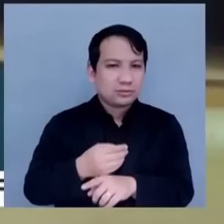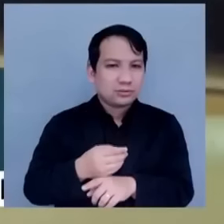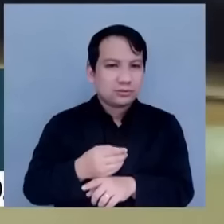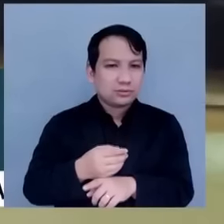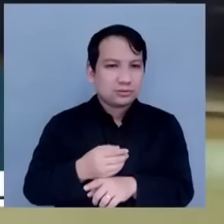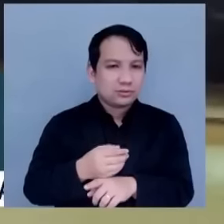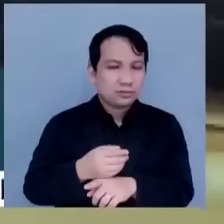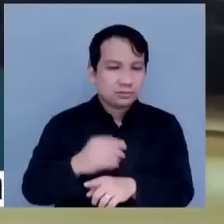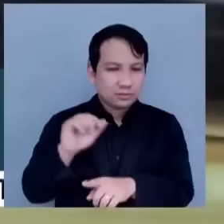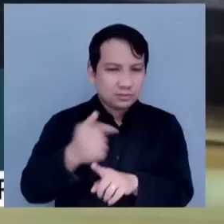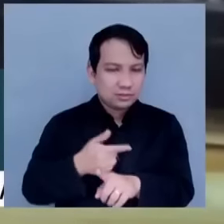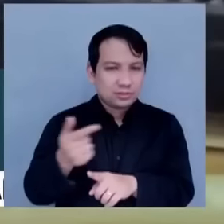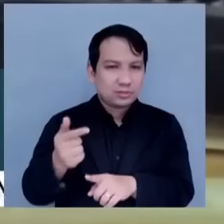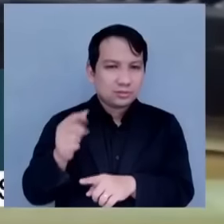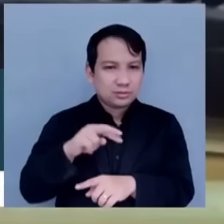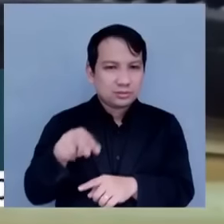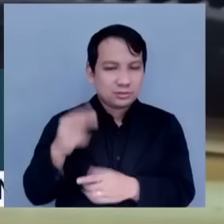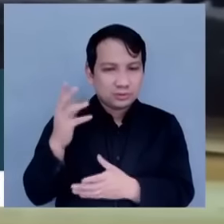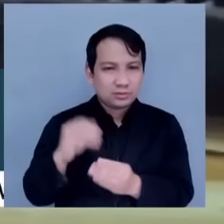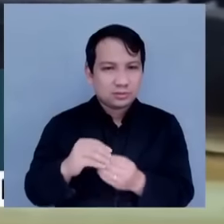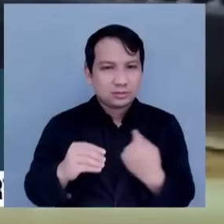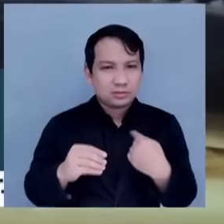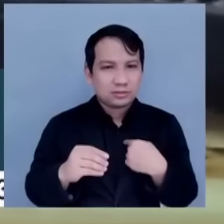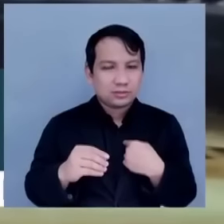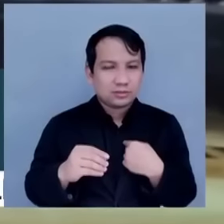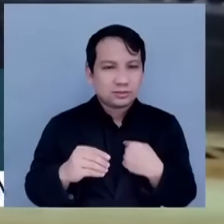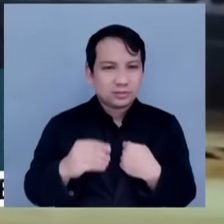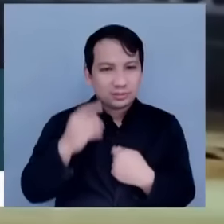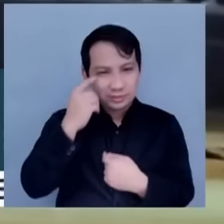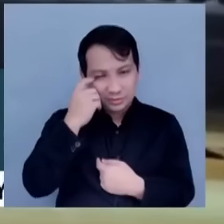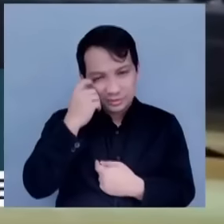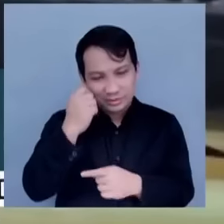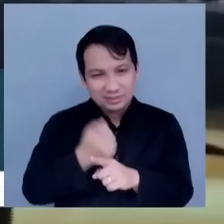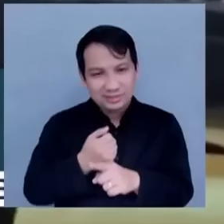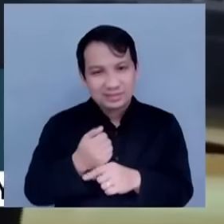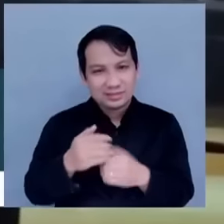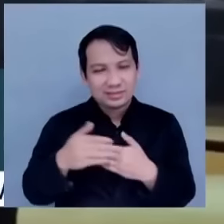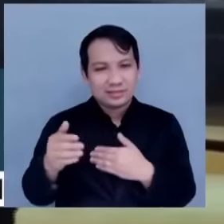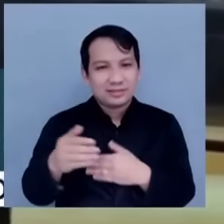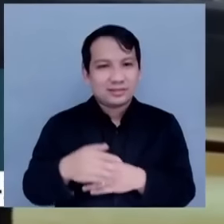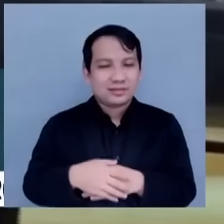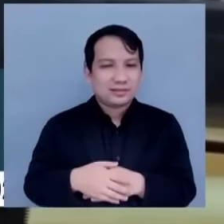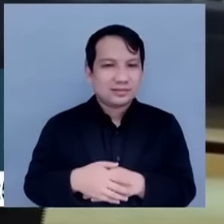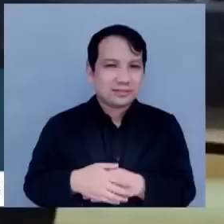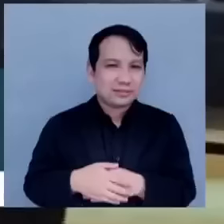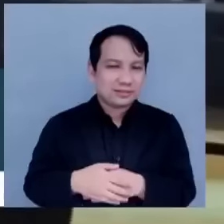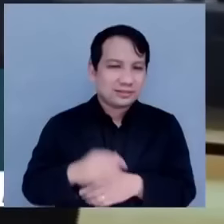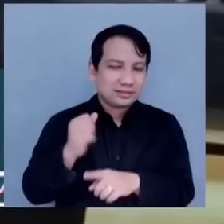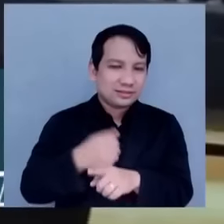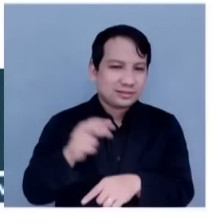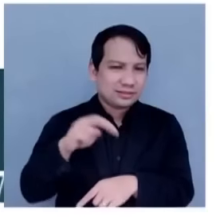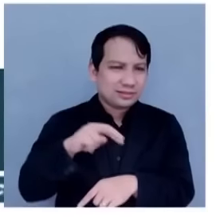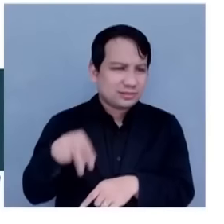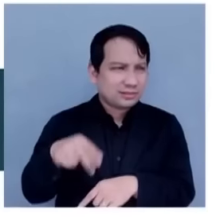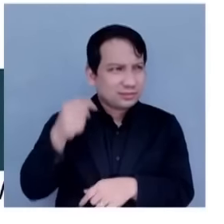ba? August. August September 22. Na po ngayon. Huli tayong nag-usap September, August. That was August 22.